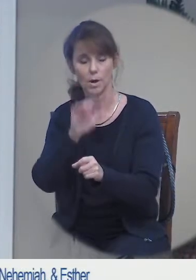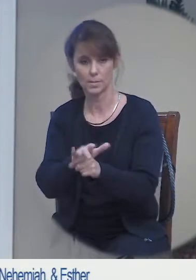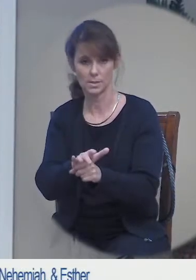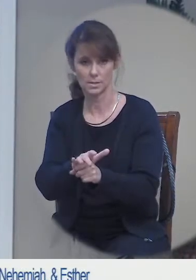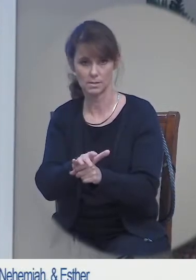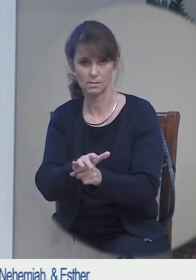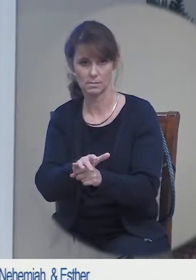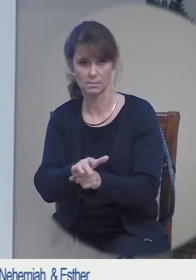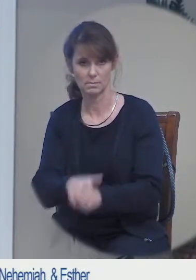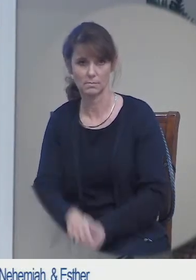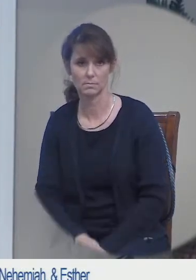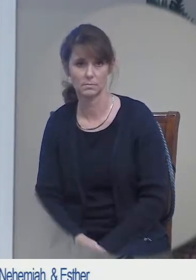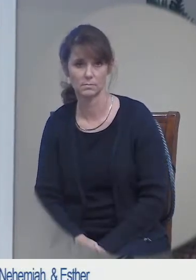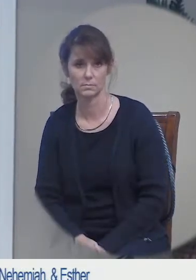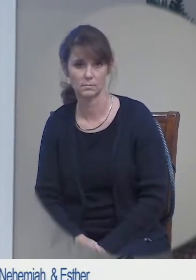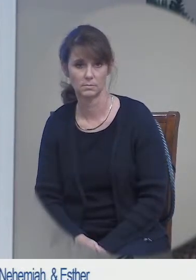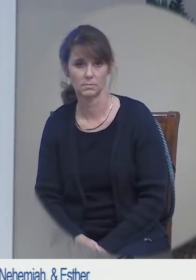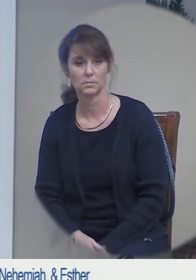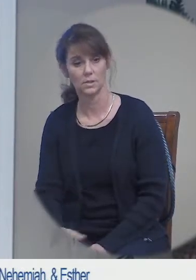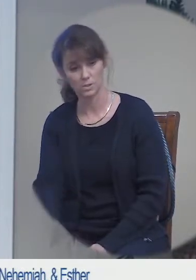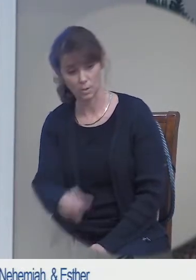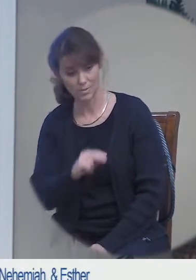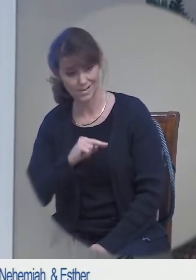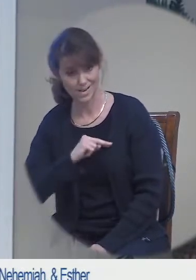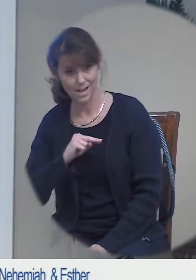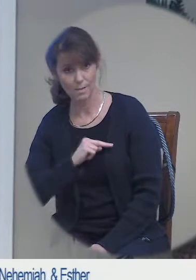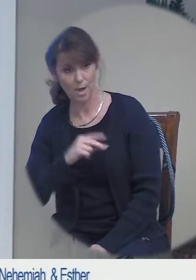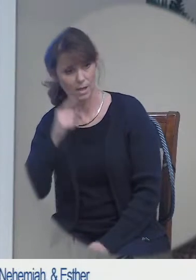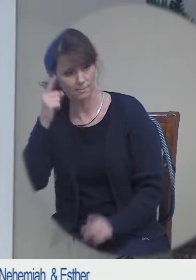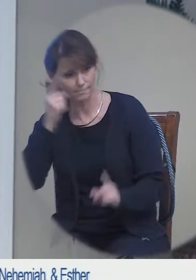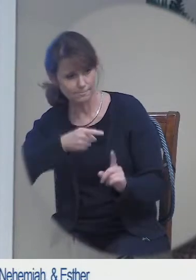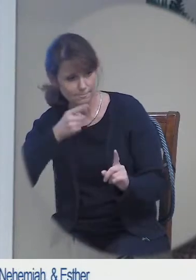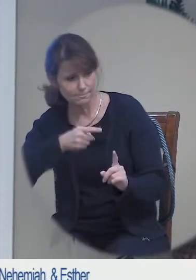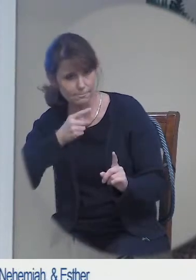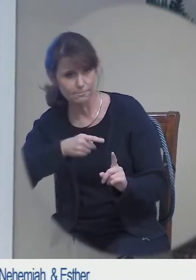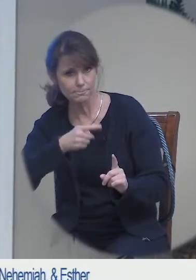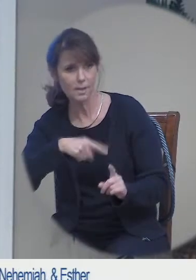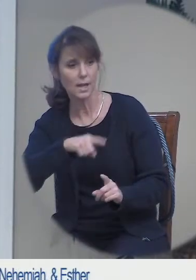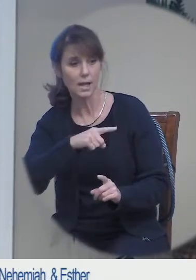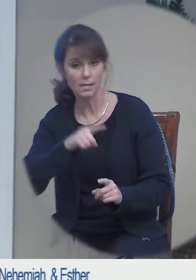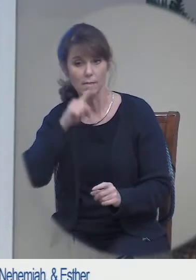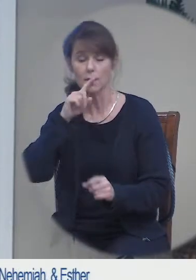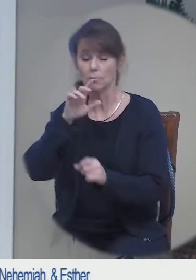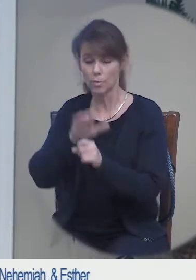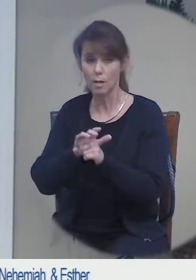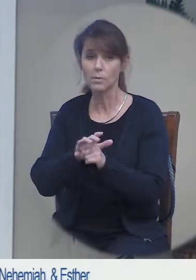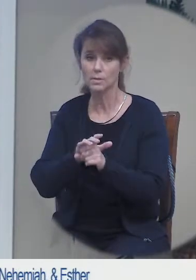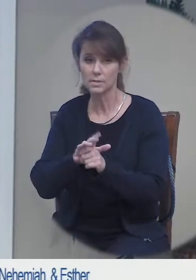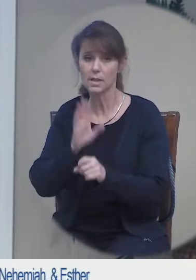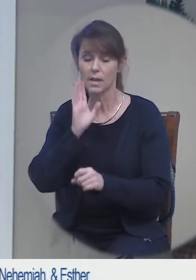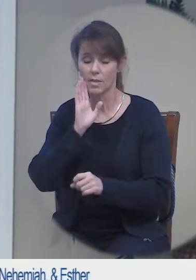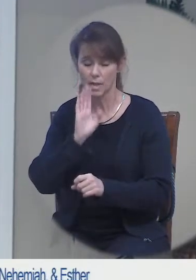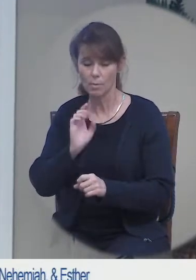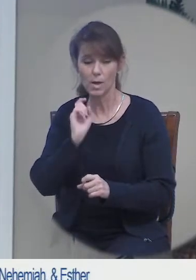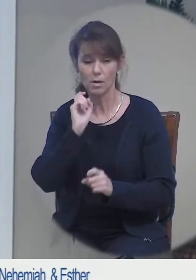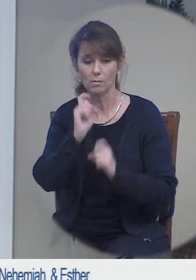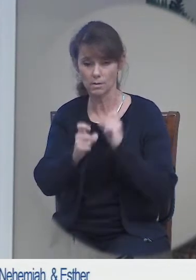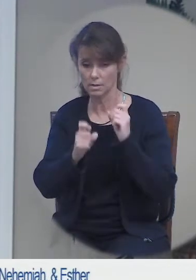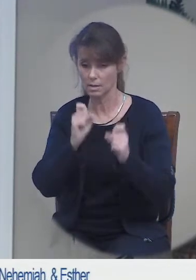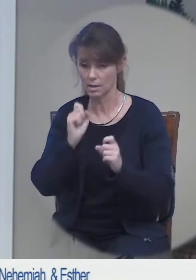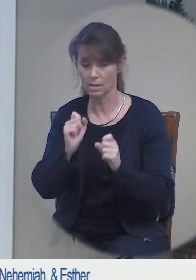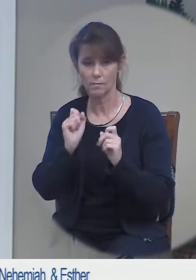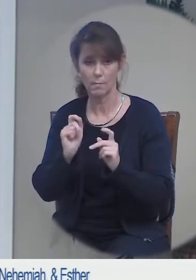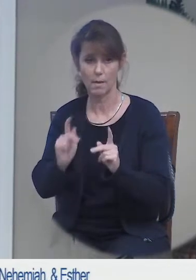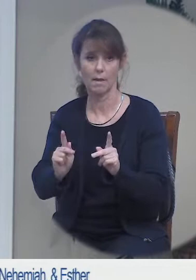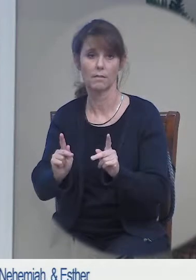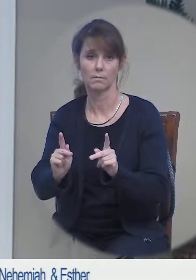thankfully, they seemed to repent and made a solemn vow before God that they would return and not require anything of the